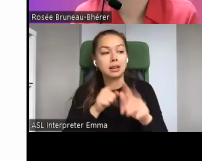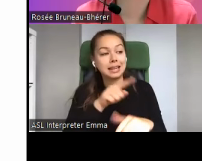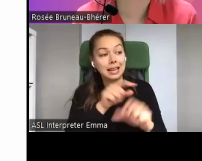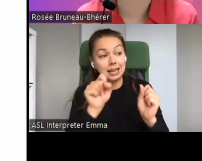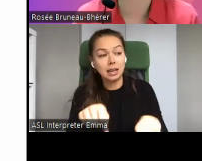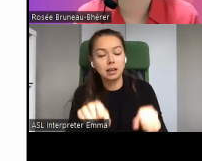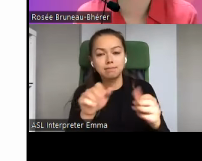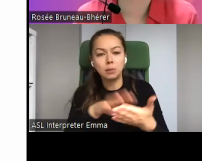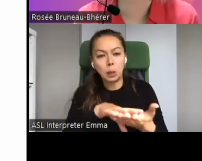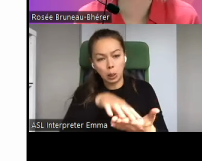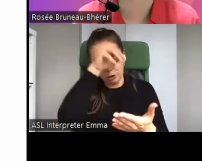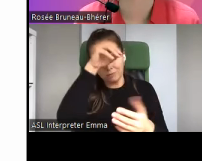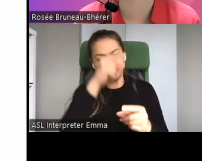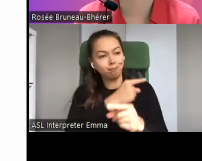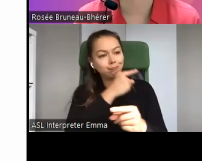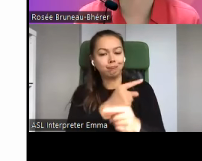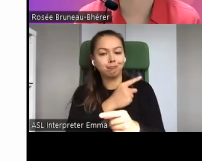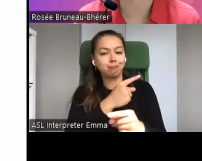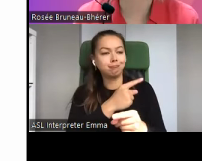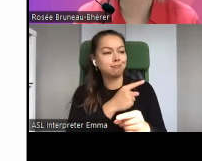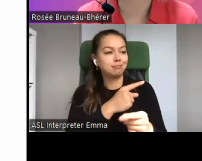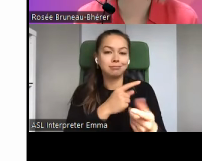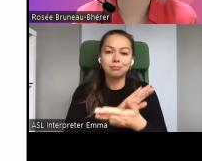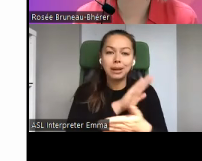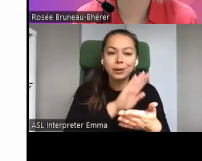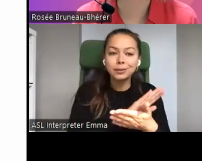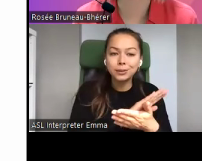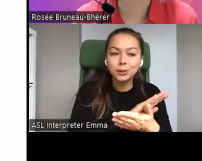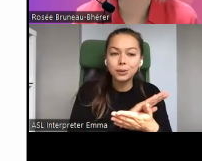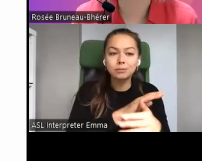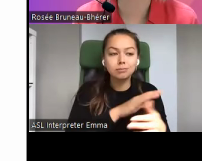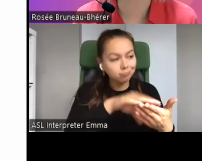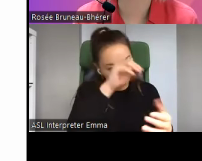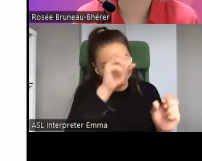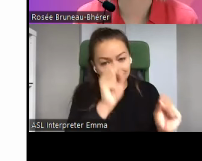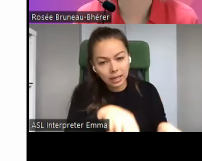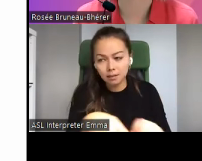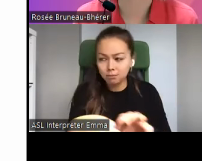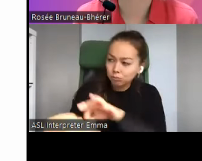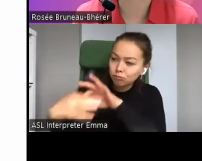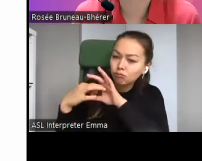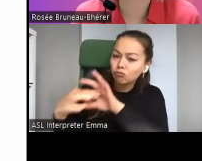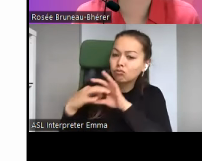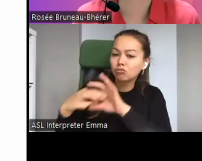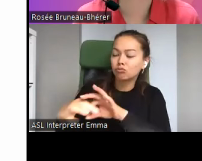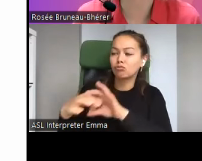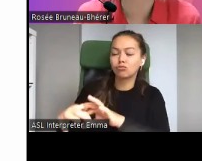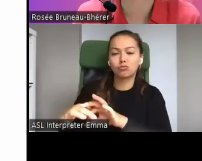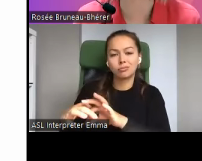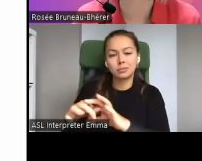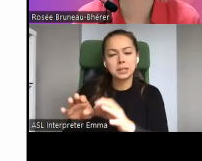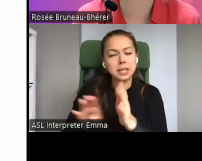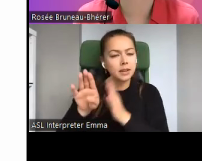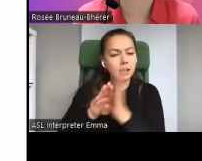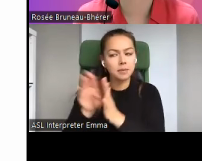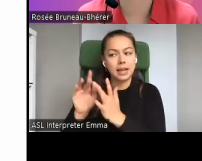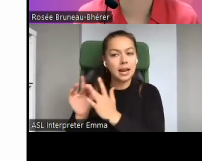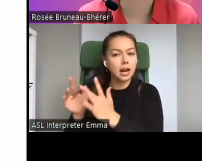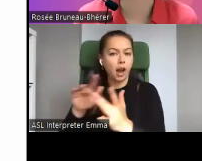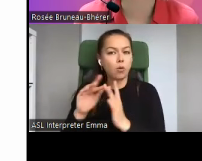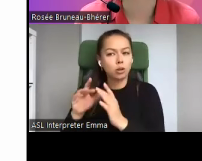others in a way that's reciprocal, positive, and it'll help him build a social network that's his own. And